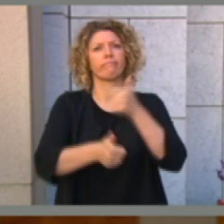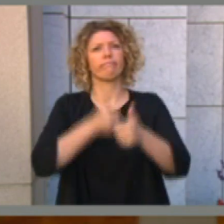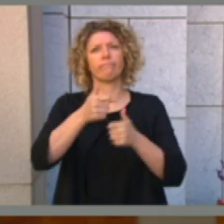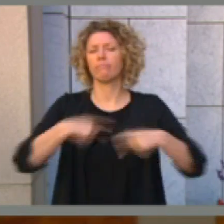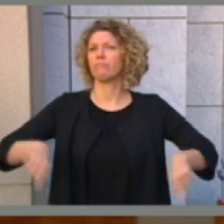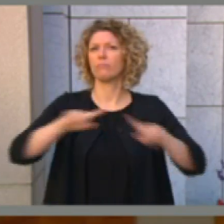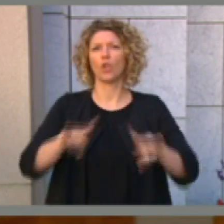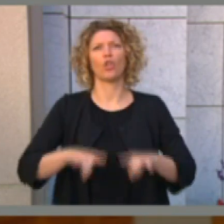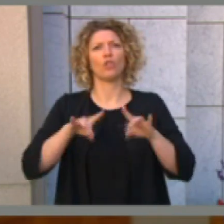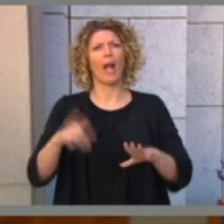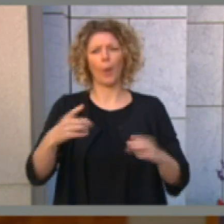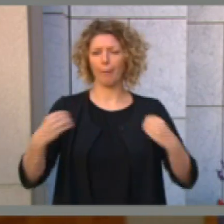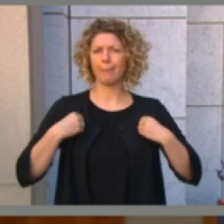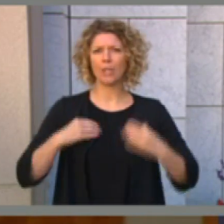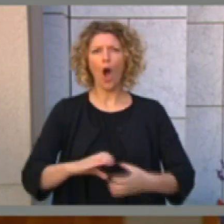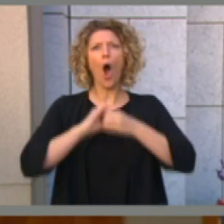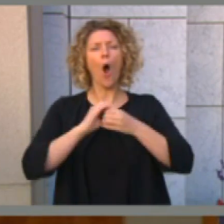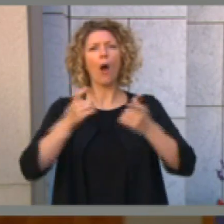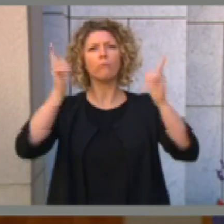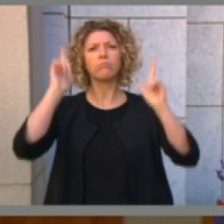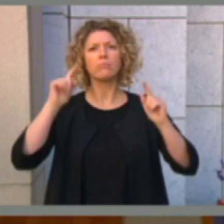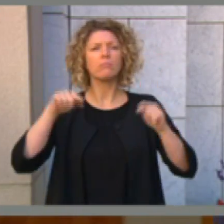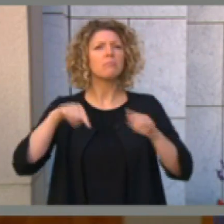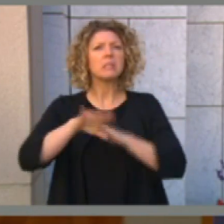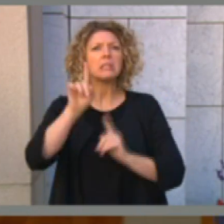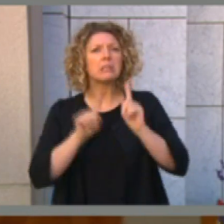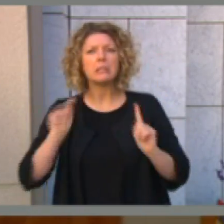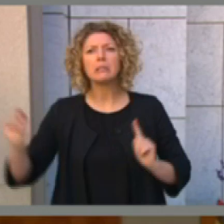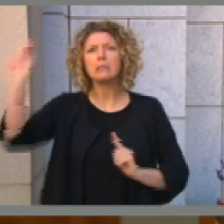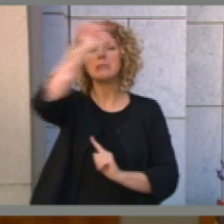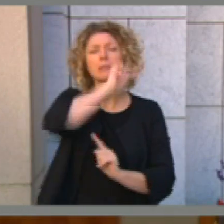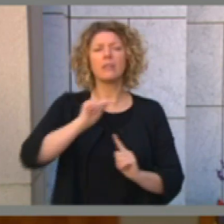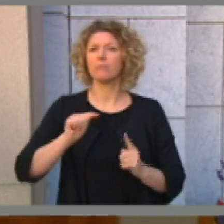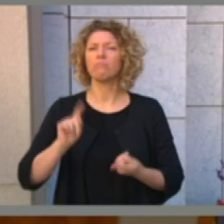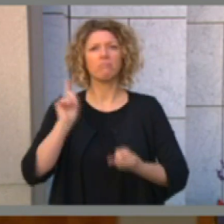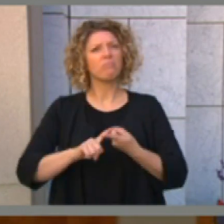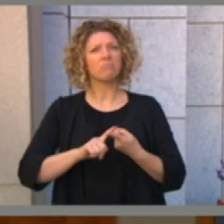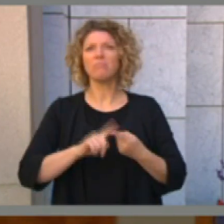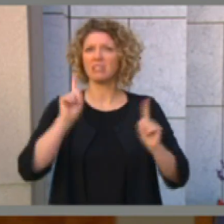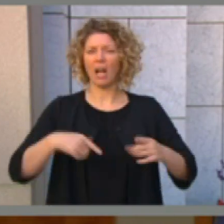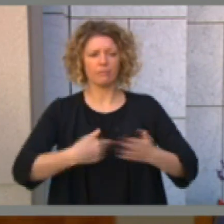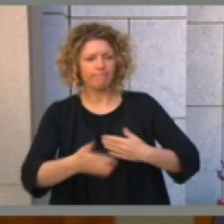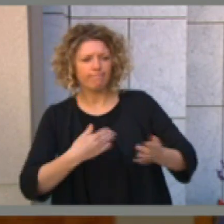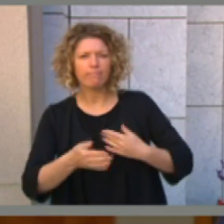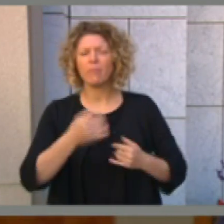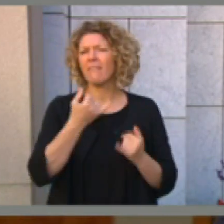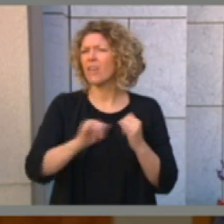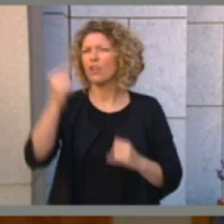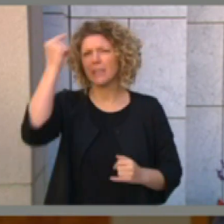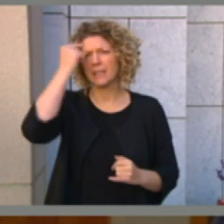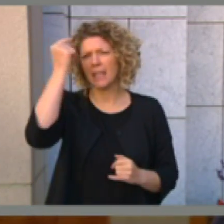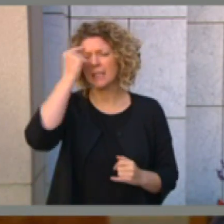Australia, whether they're in the offices of our capital cities or elsewhere, who are already putting in place quite sensible